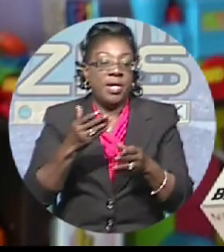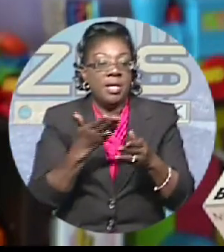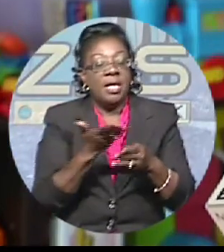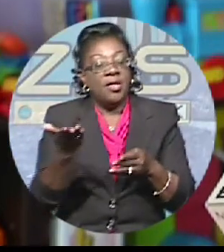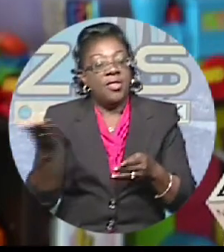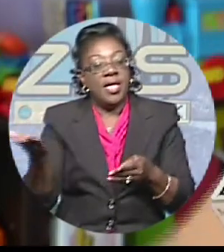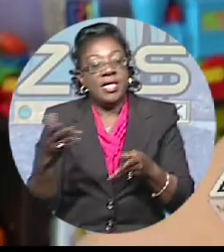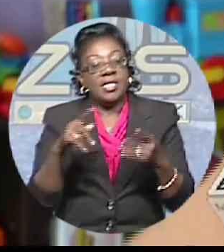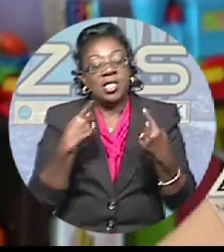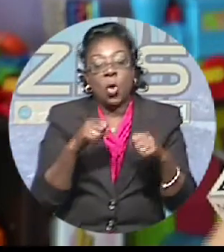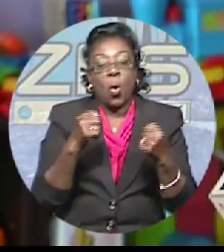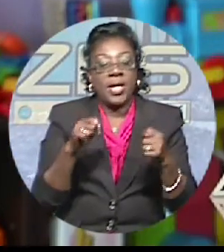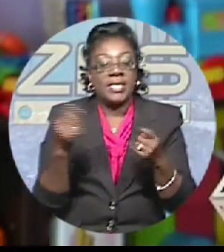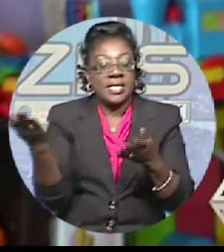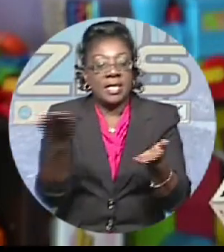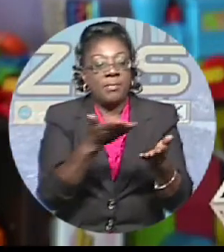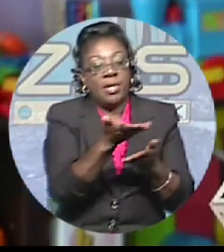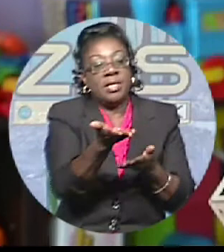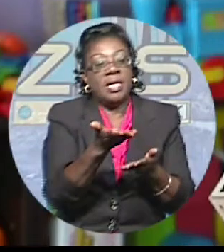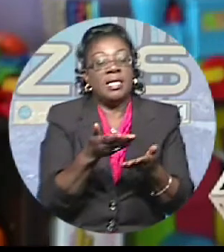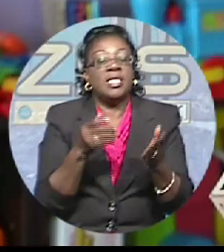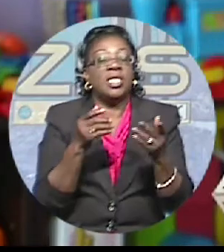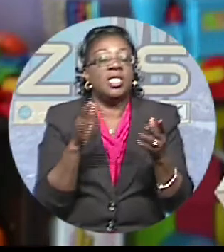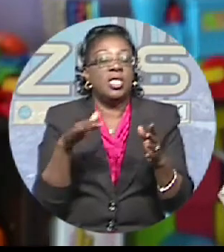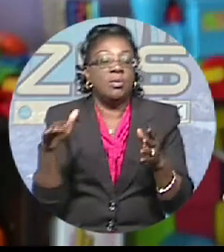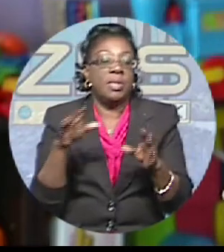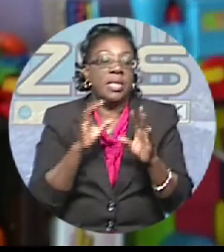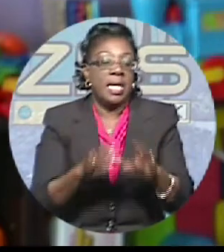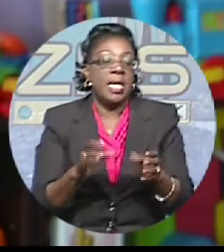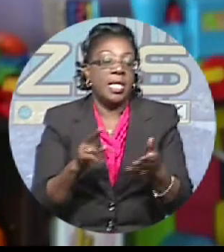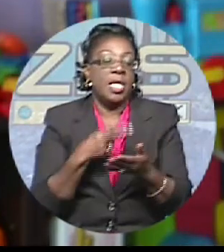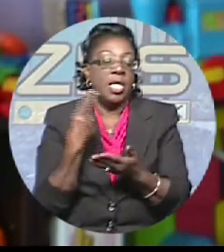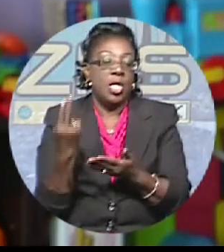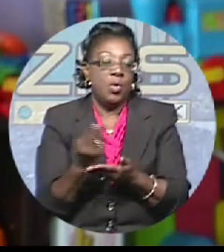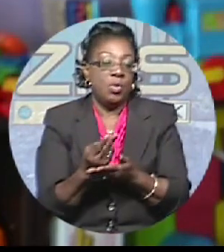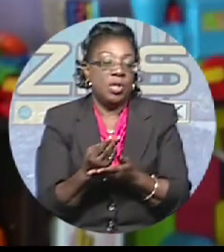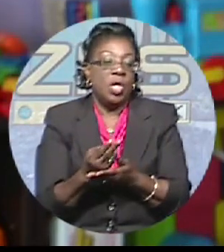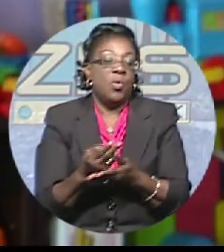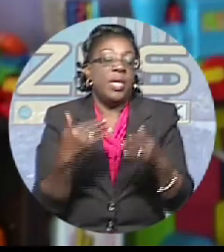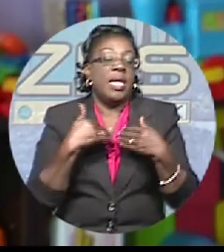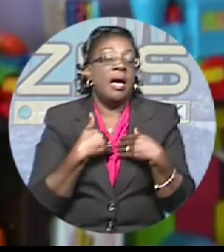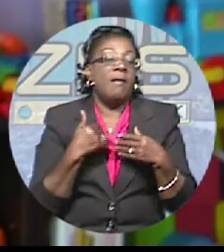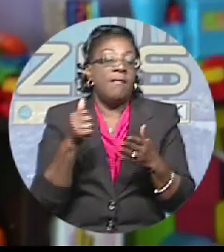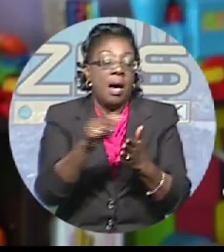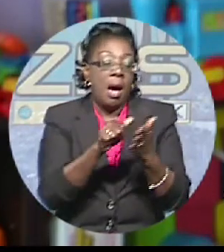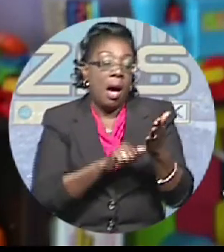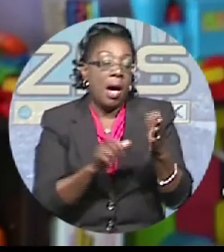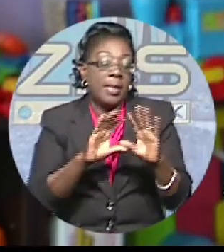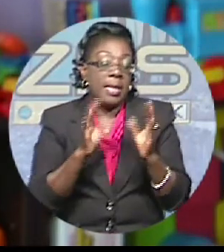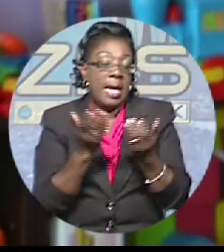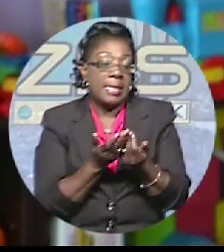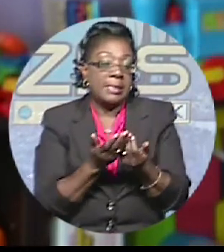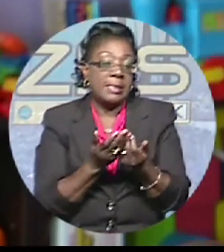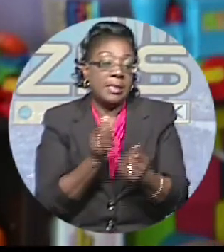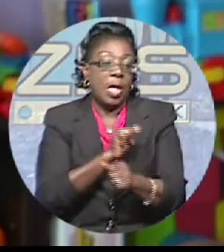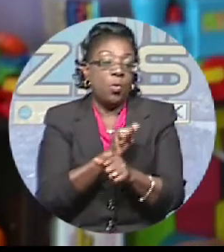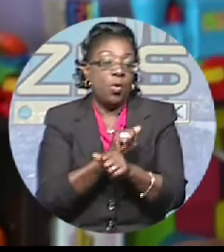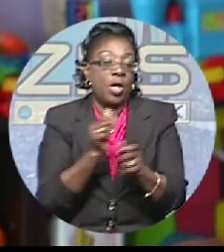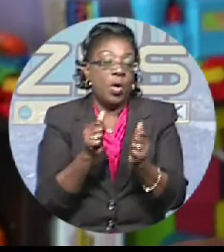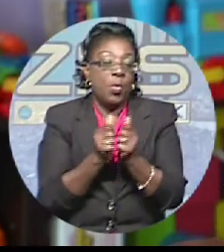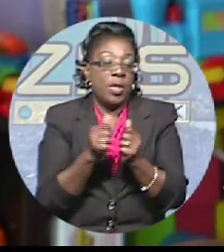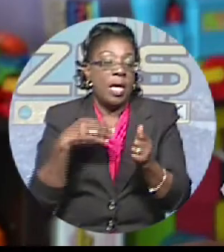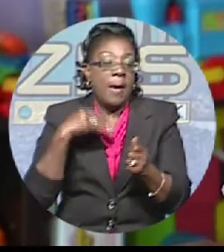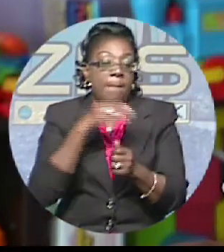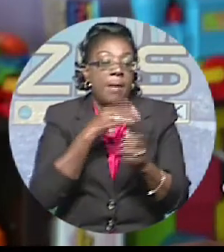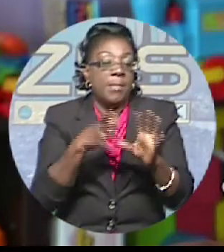looking for something, they can actually use it. We have art classes. We try to work with members of the community. We donate to the